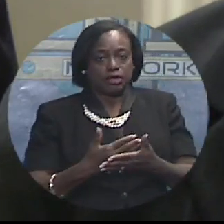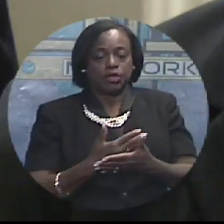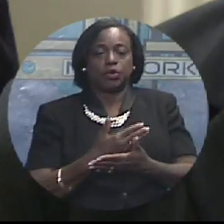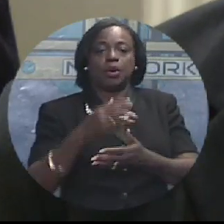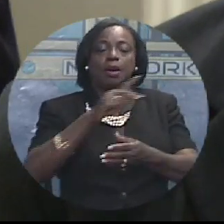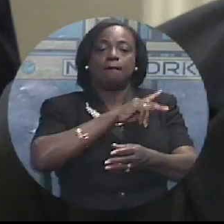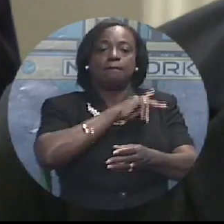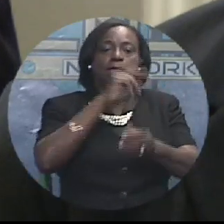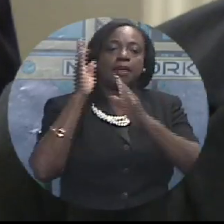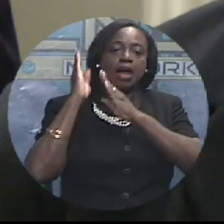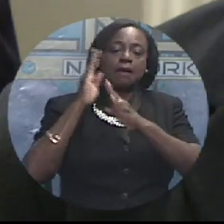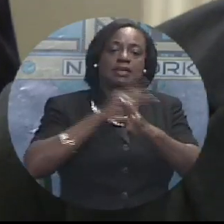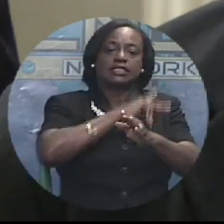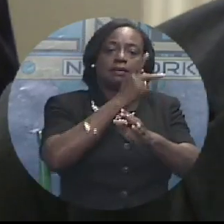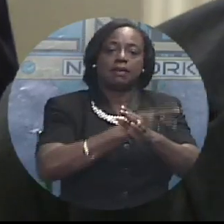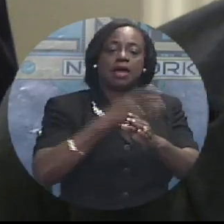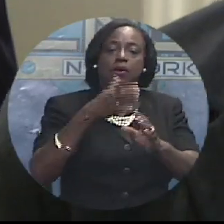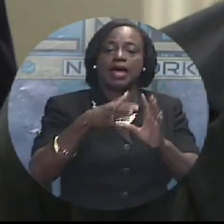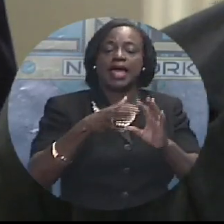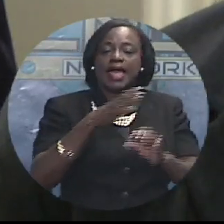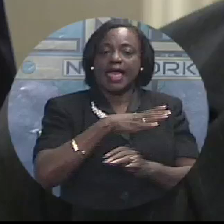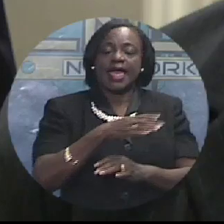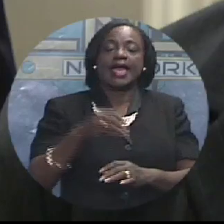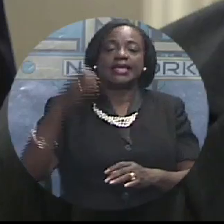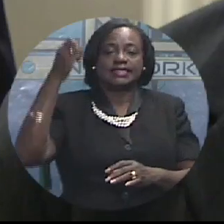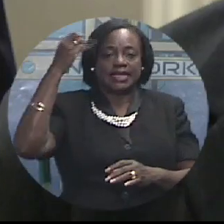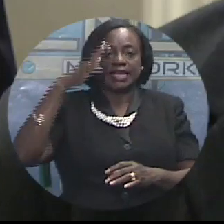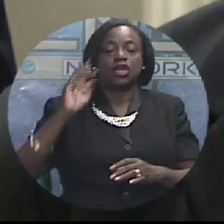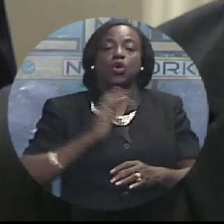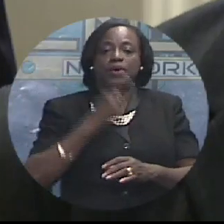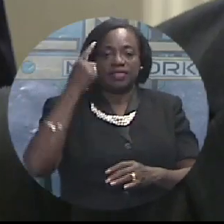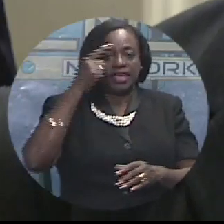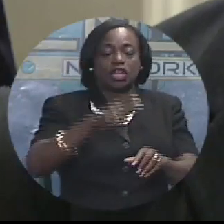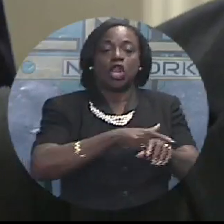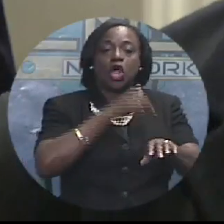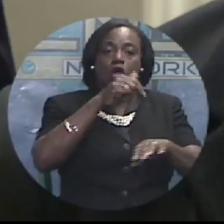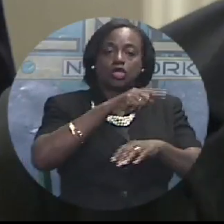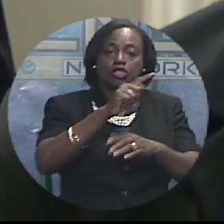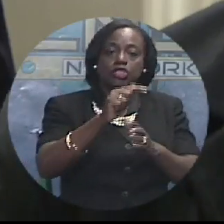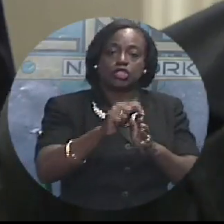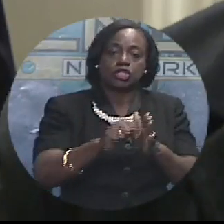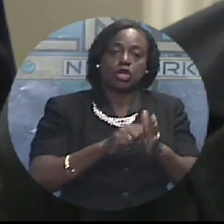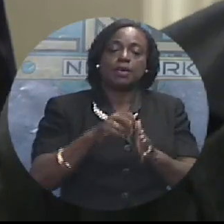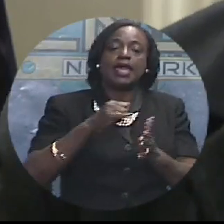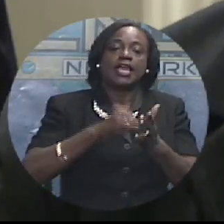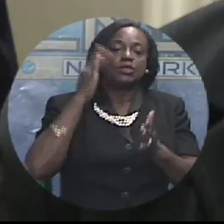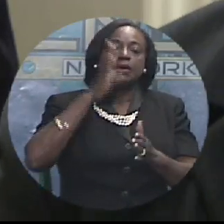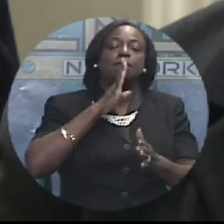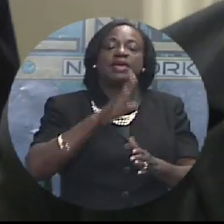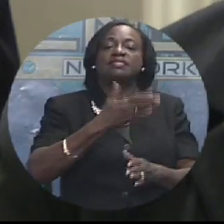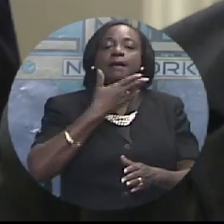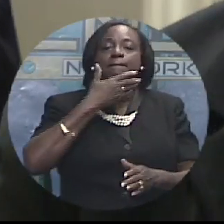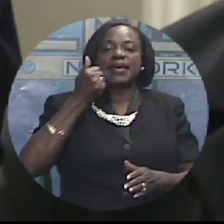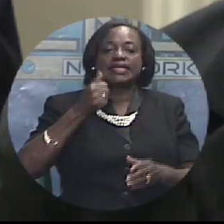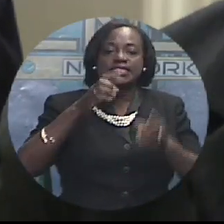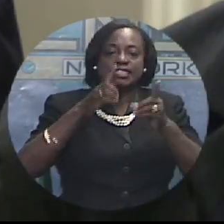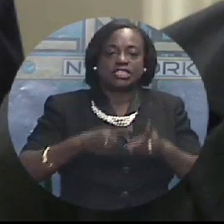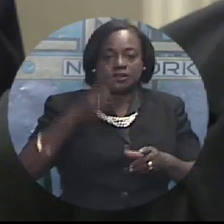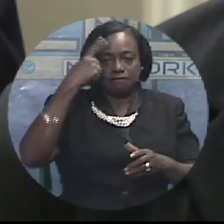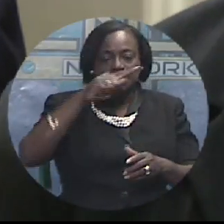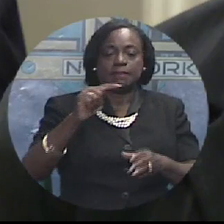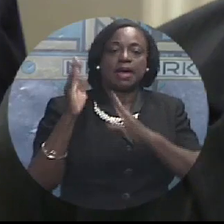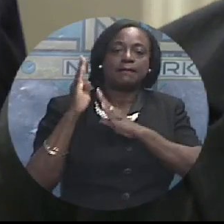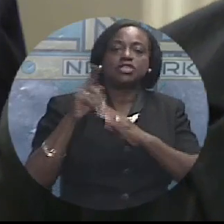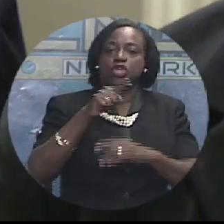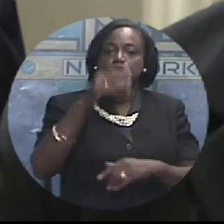and Light. We think in the medium and long term it's going to be the best decision for the Bahamas, and you're going to see that,